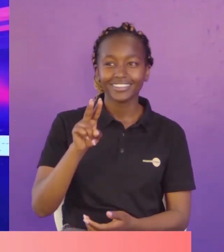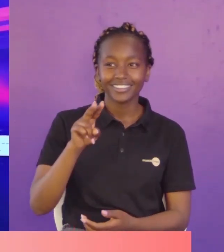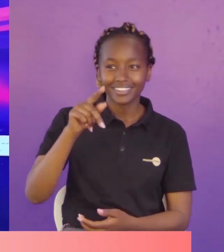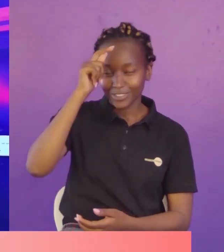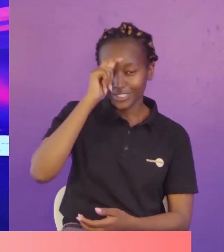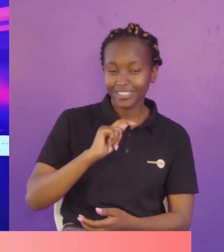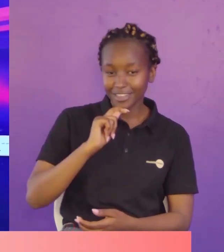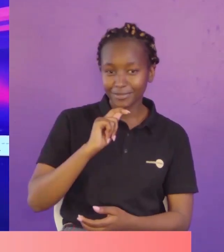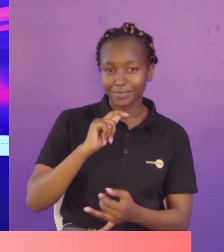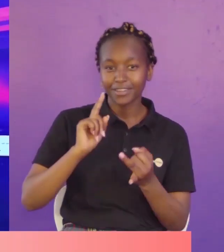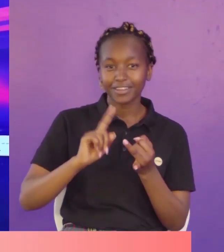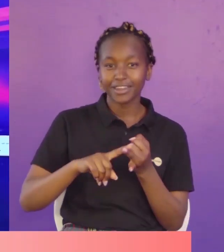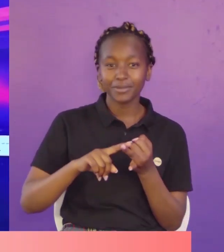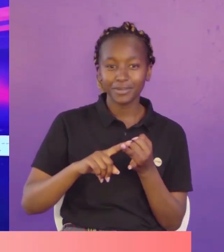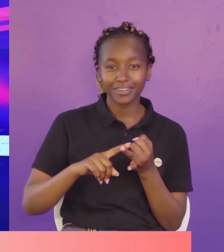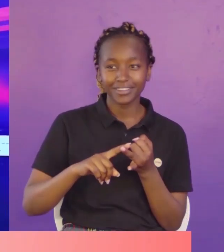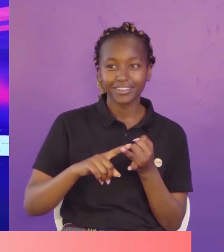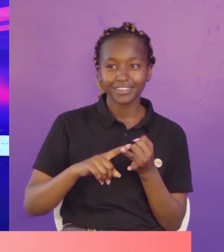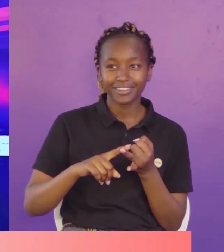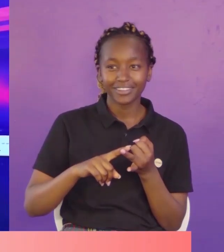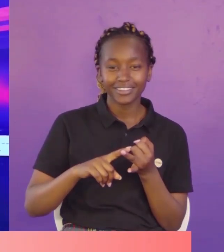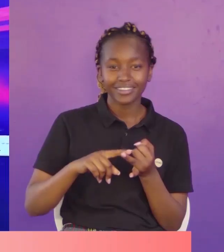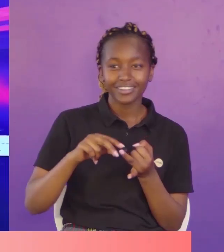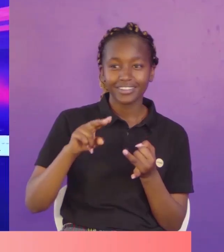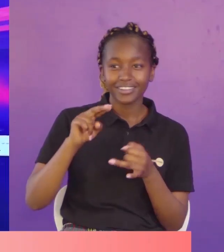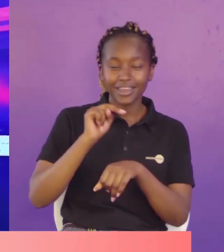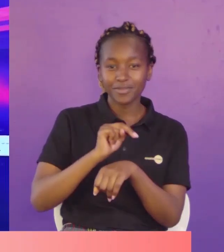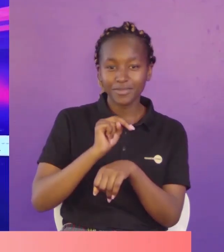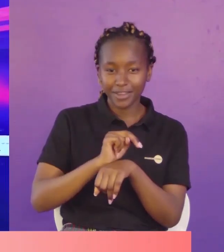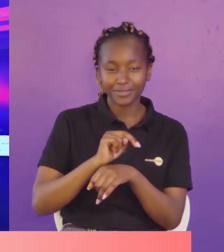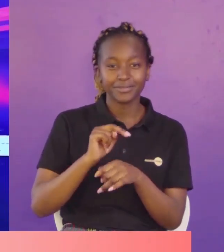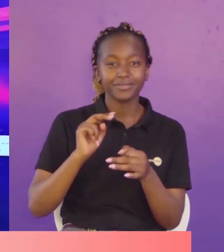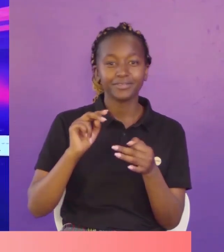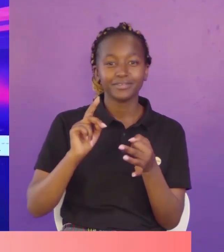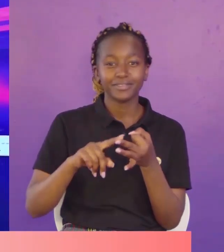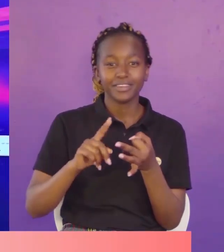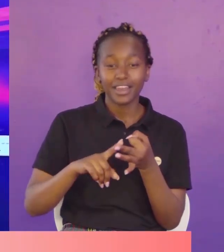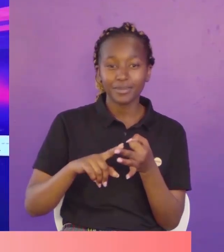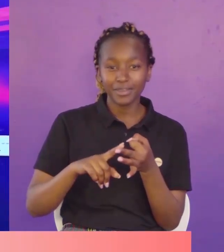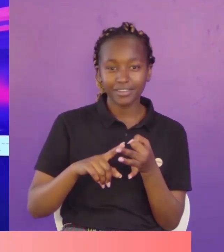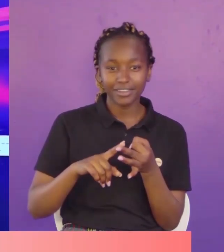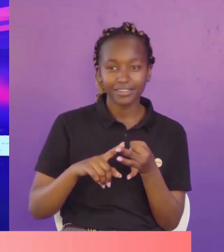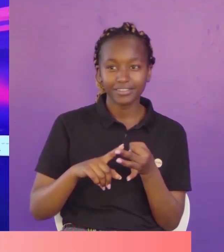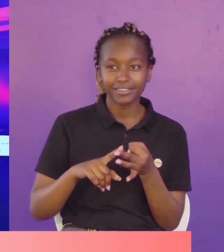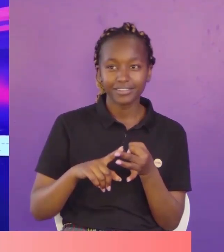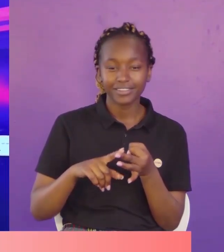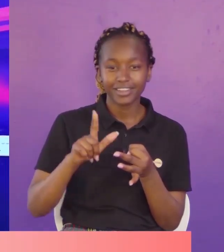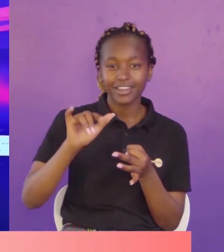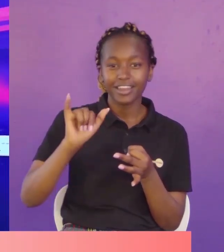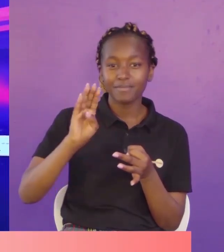points. Namibia have 12 points. Uganda, not Uganda, Liberia. Liberia have 10